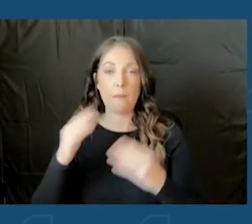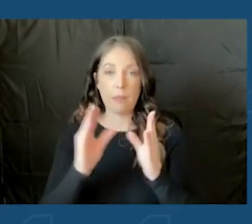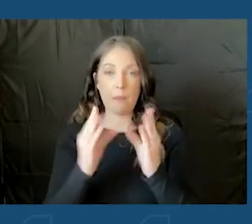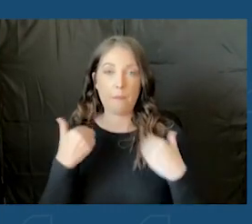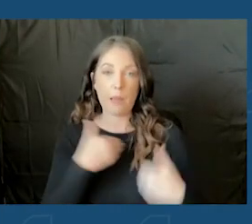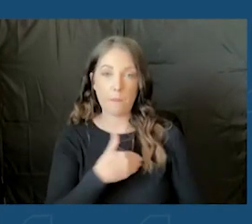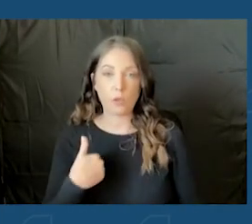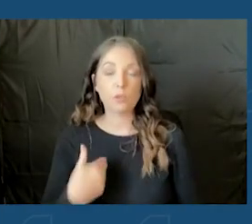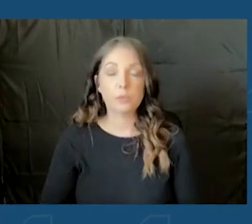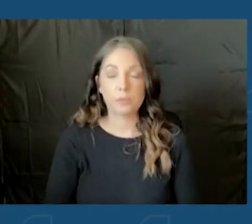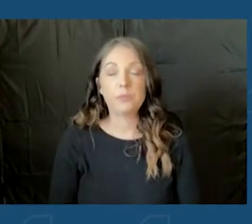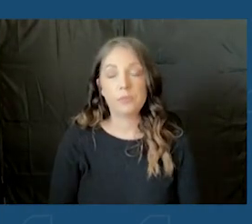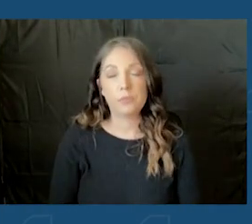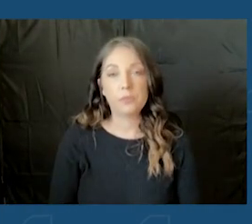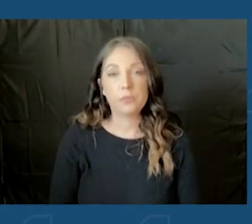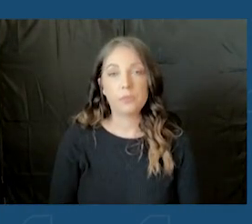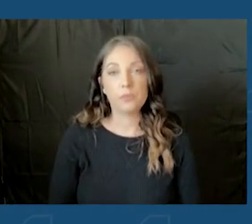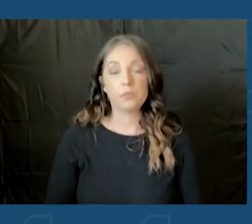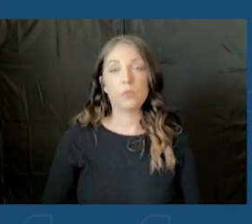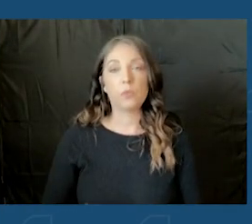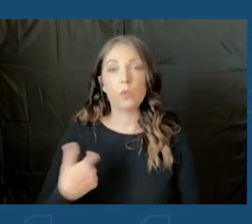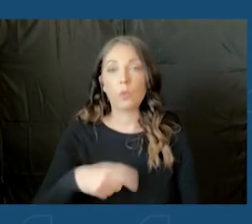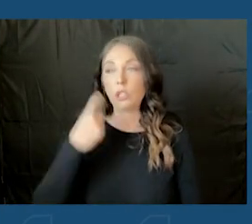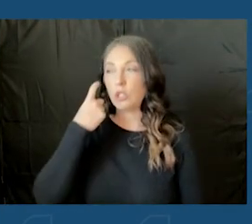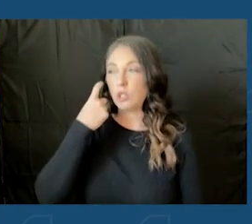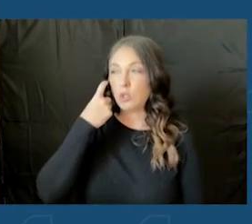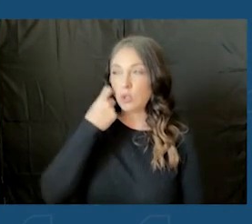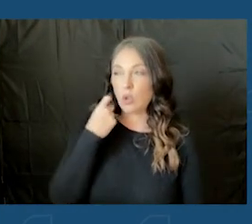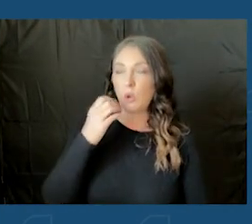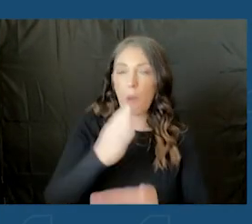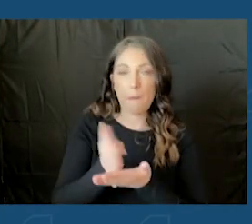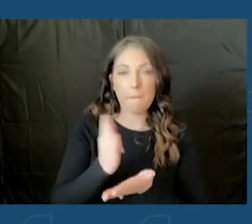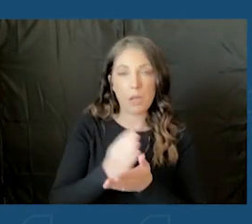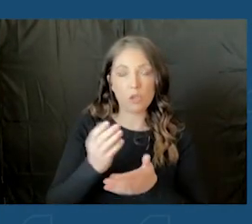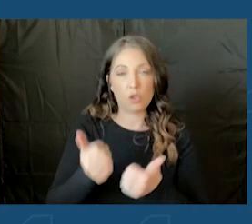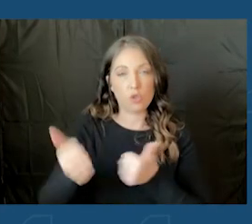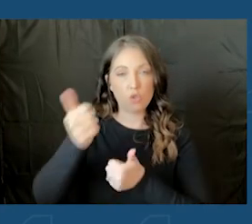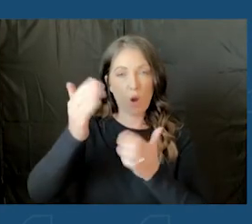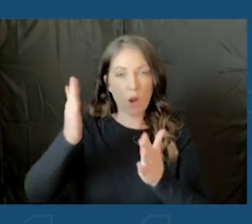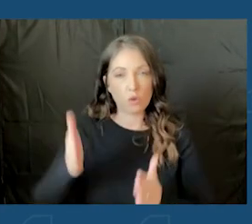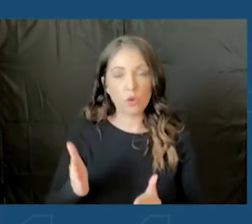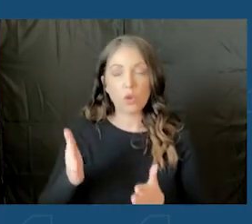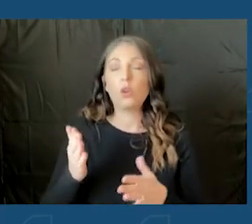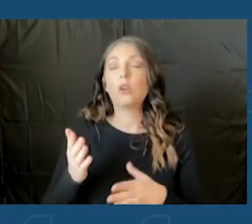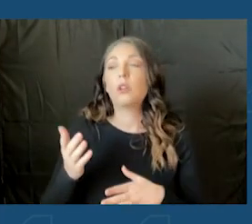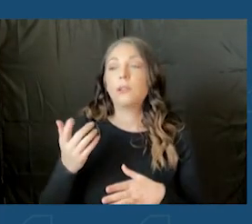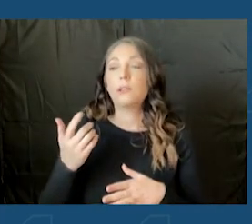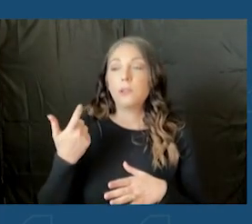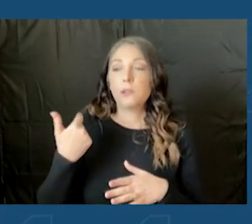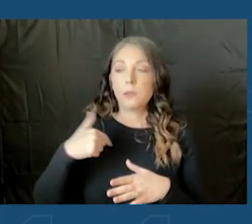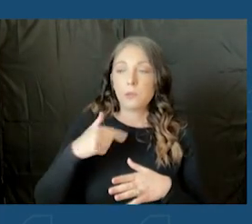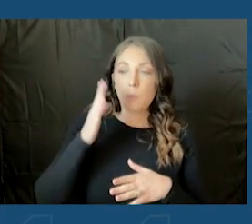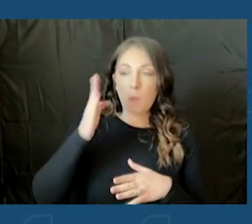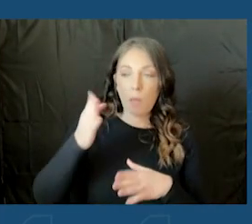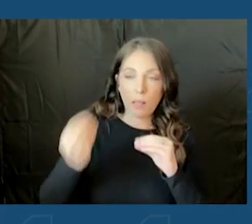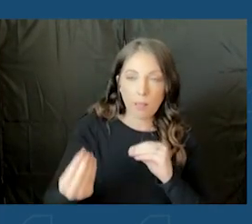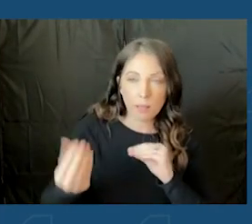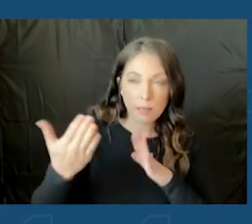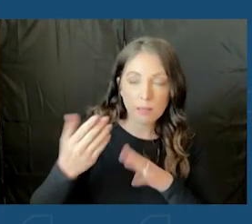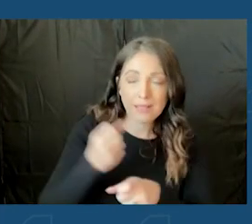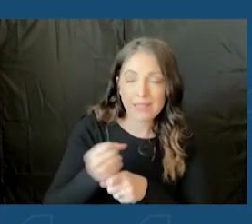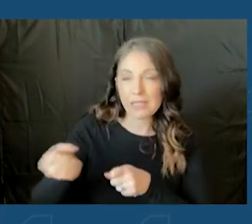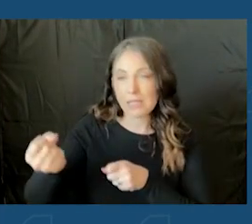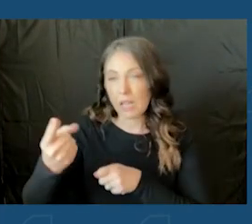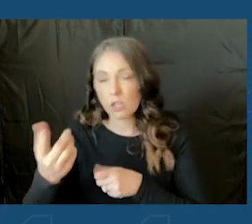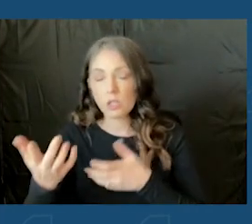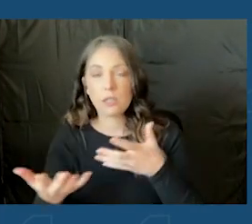our budget director about really what we're heading into, the difference in one year to the next, the headwinds